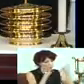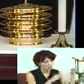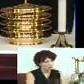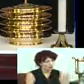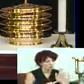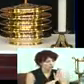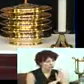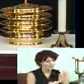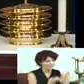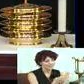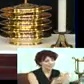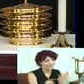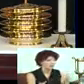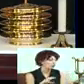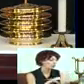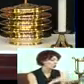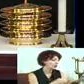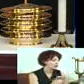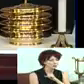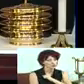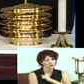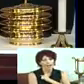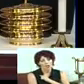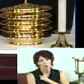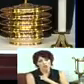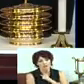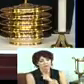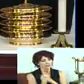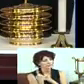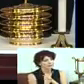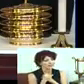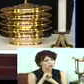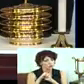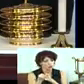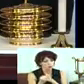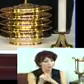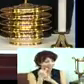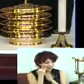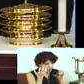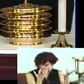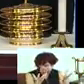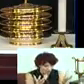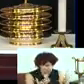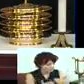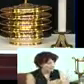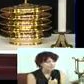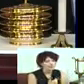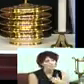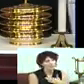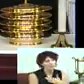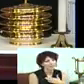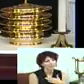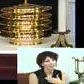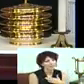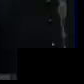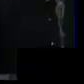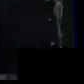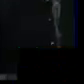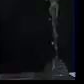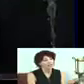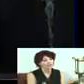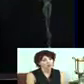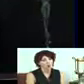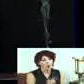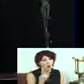elements, perhaps cookies or crackers or juice. It really doesn't matter what it is. The only suggestion